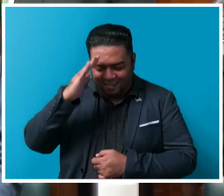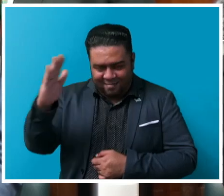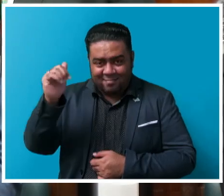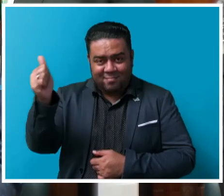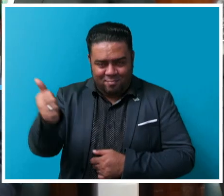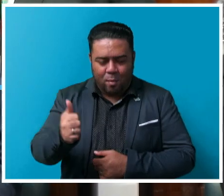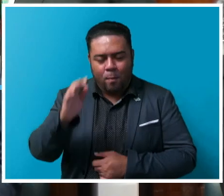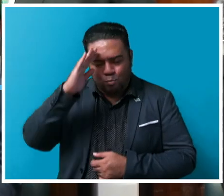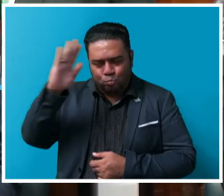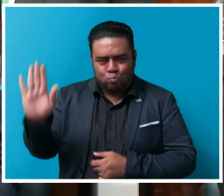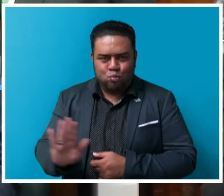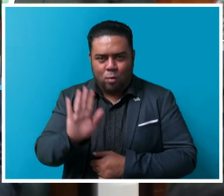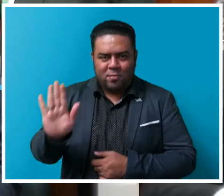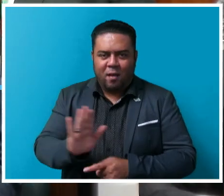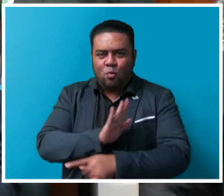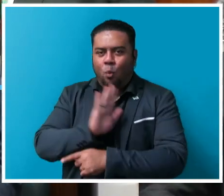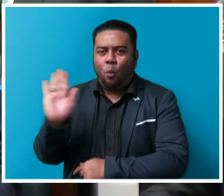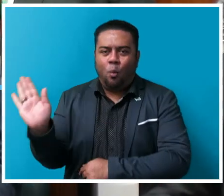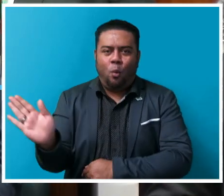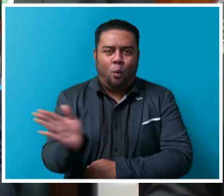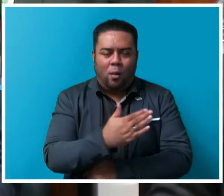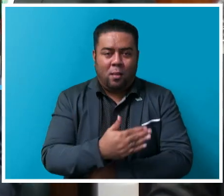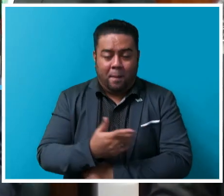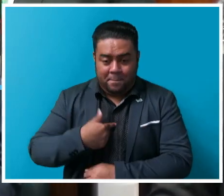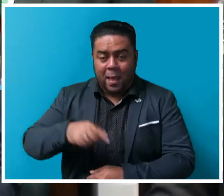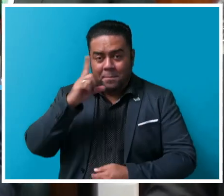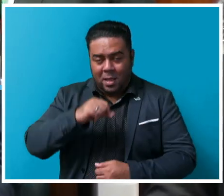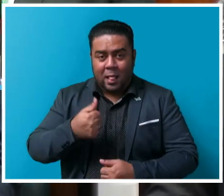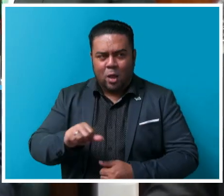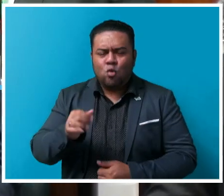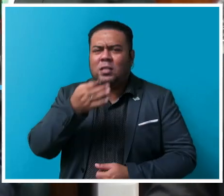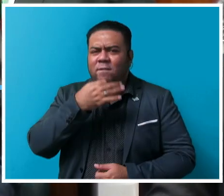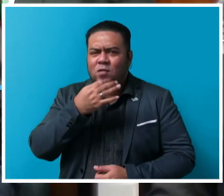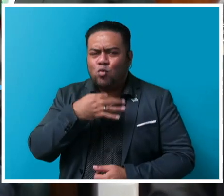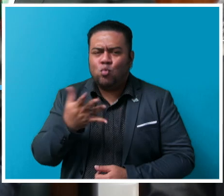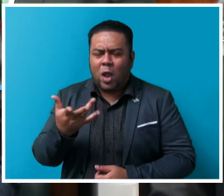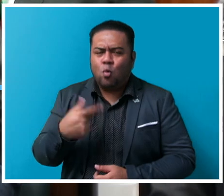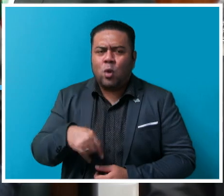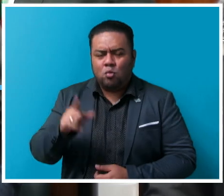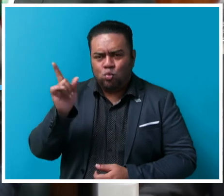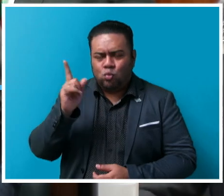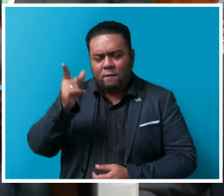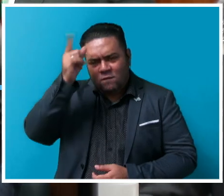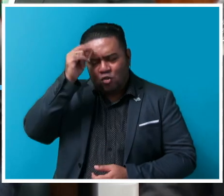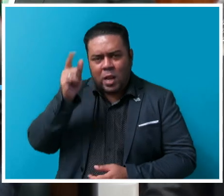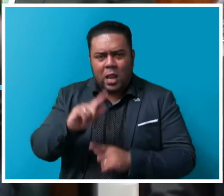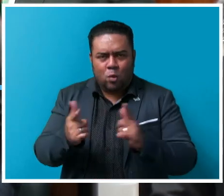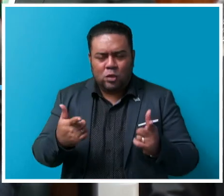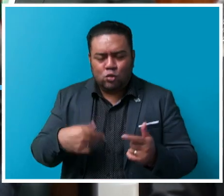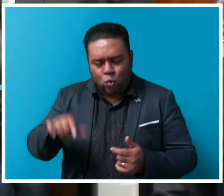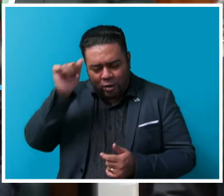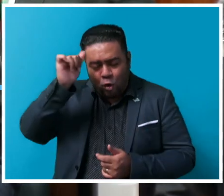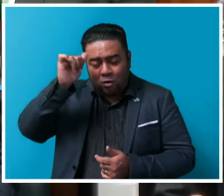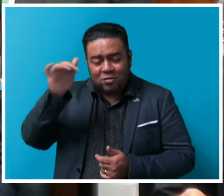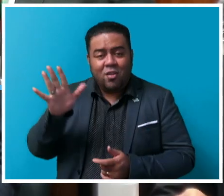Nisa Mbulabinaka. May I be allowed to say a few words in the vernacular to acknowledge the traditional